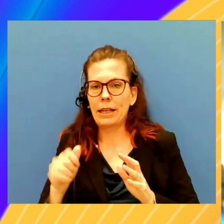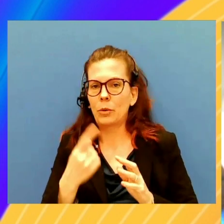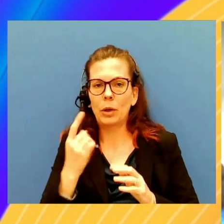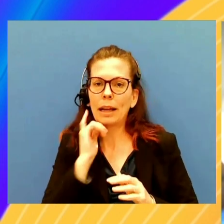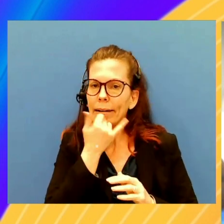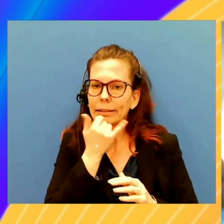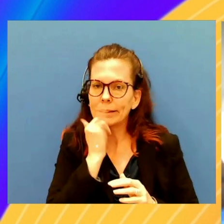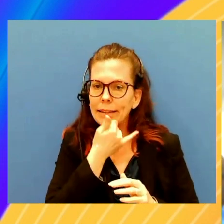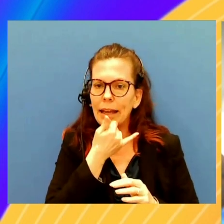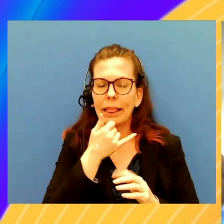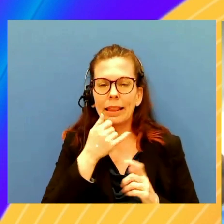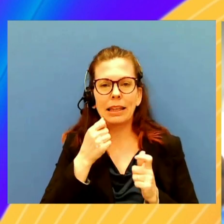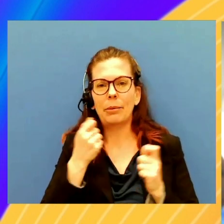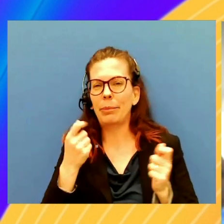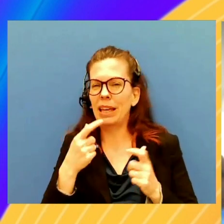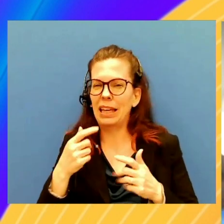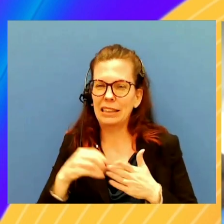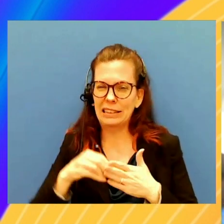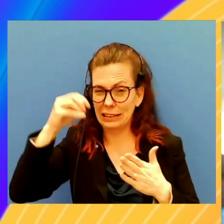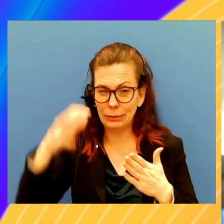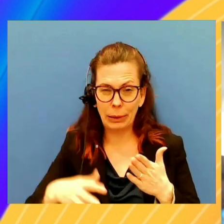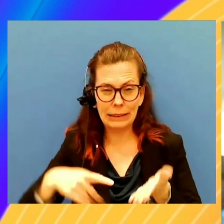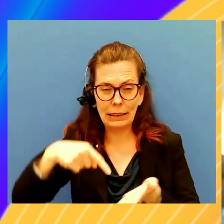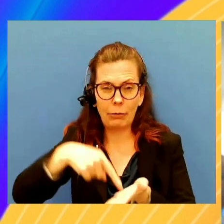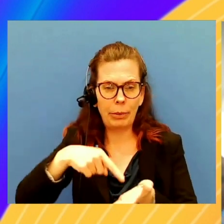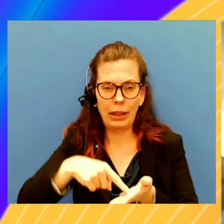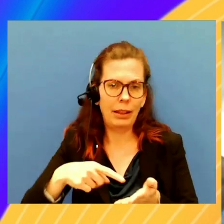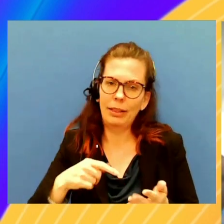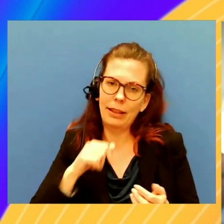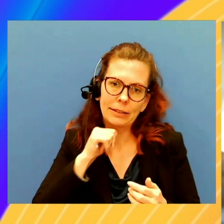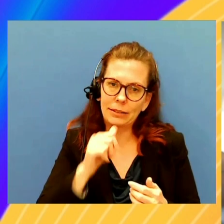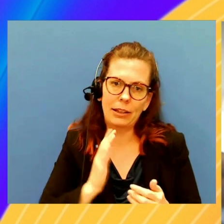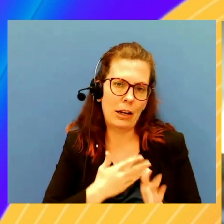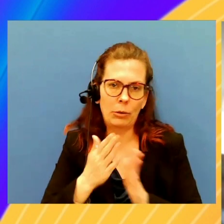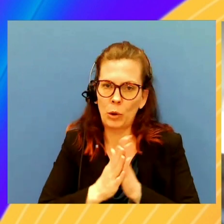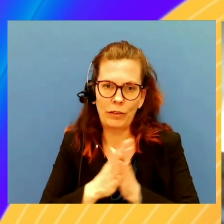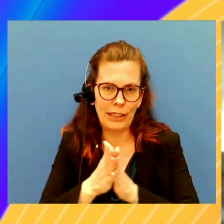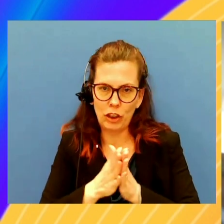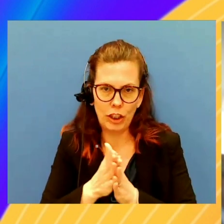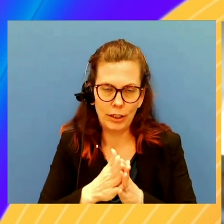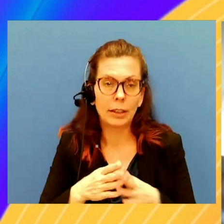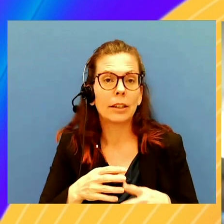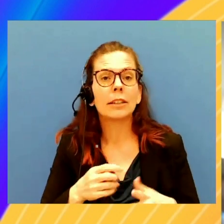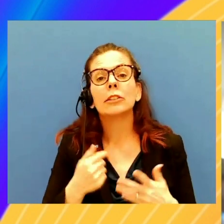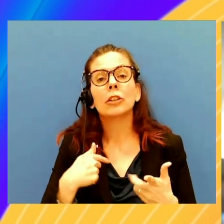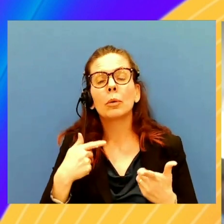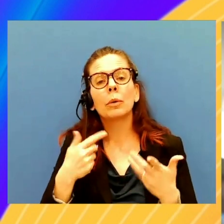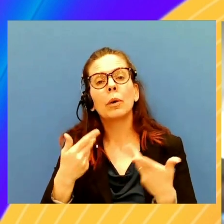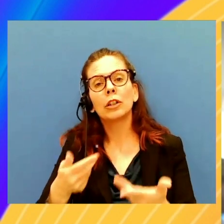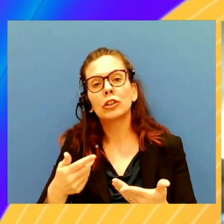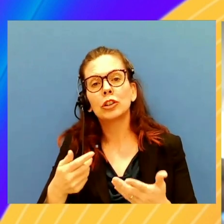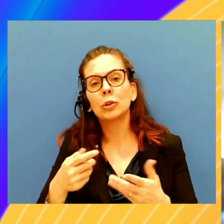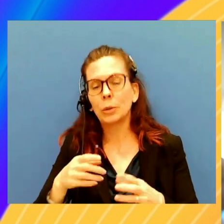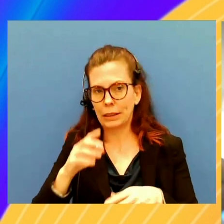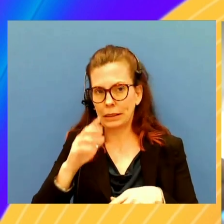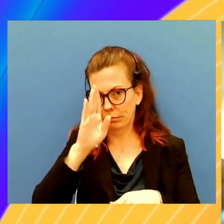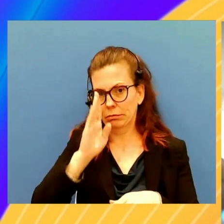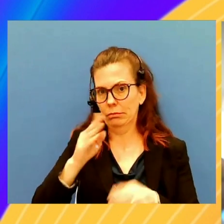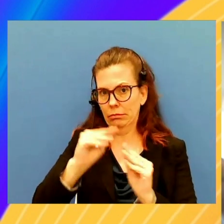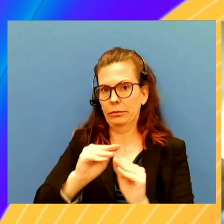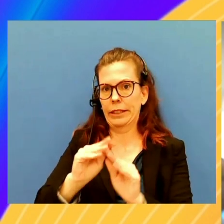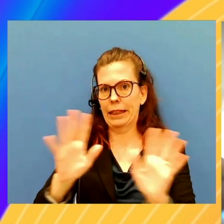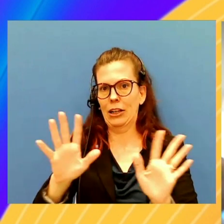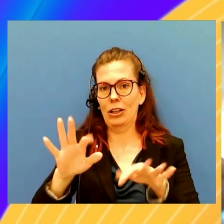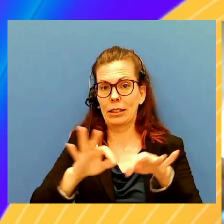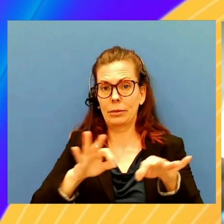accidentally racking up a huge bill or anything, right? That's not our motivation here. We just wanted to explicitly explain to people, like, you